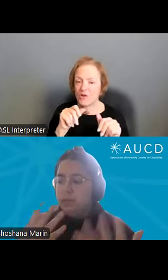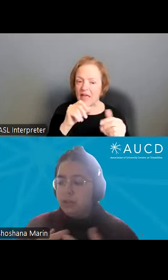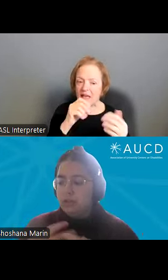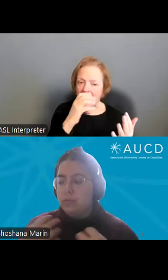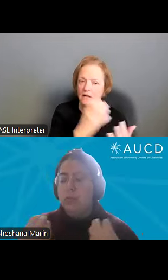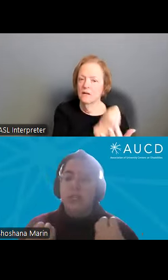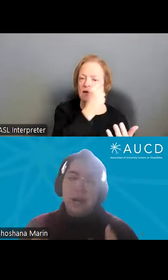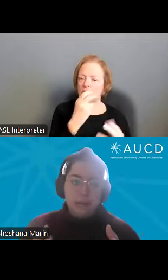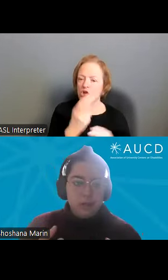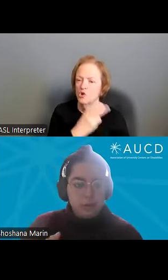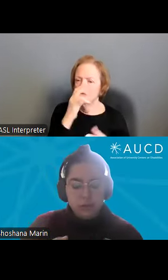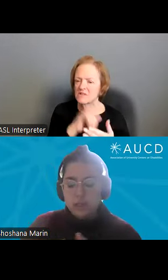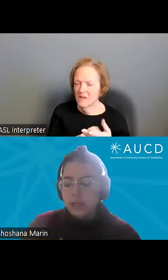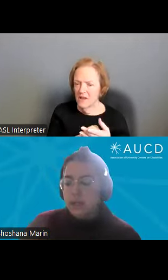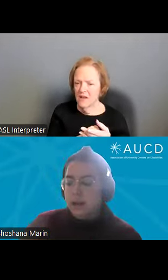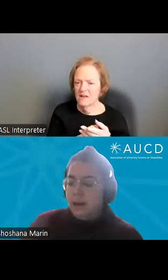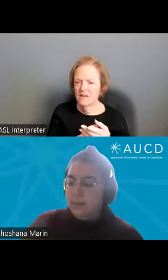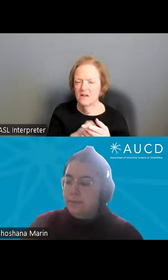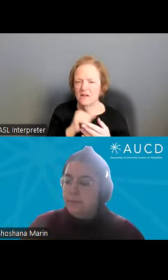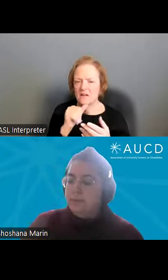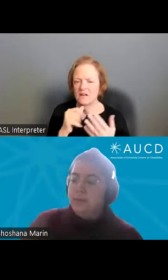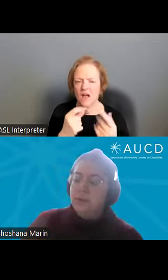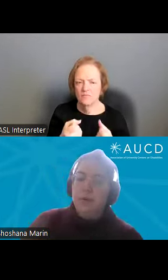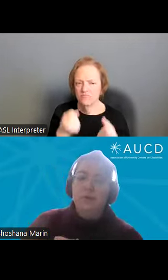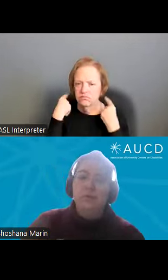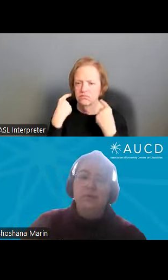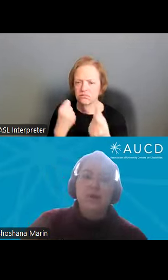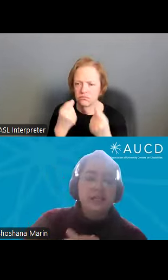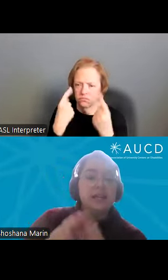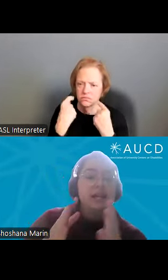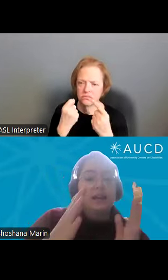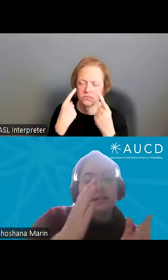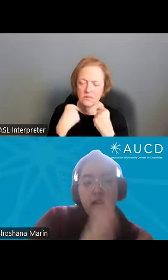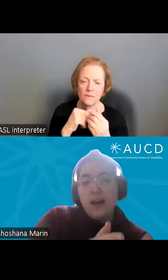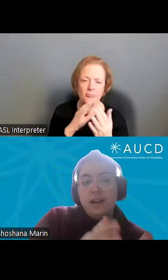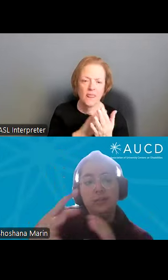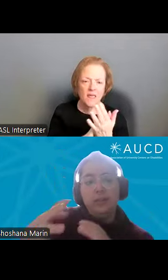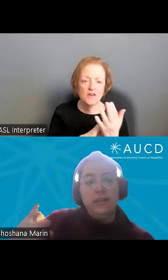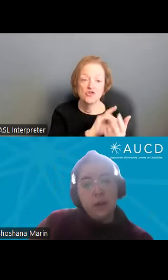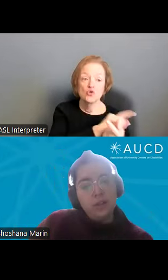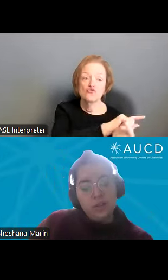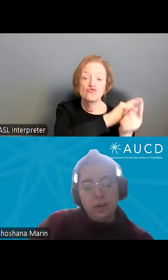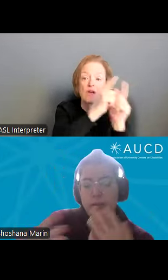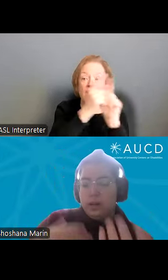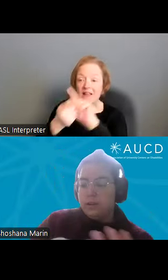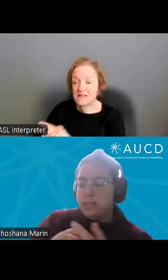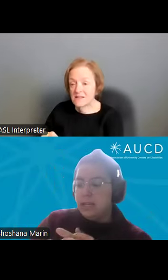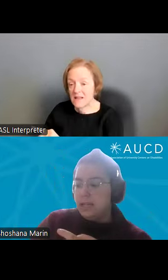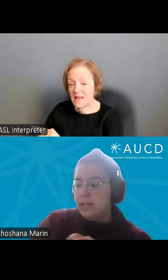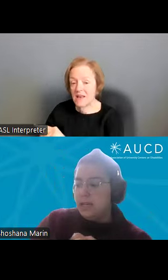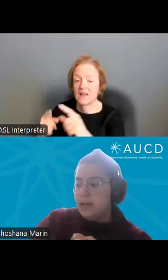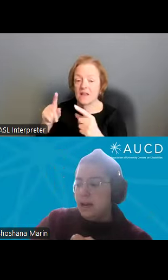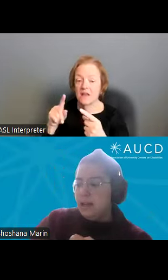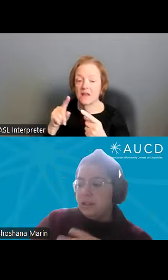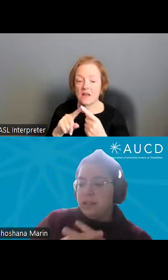ideas in research reports in academic journals. So translating that into plain language so that people can understand